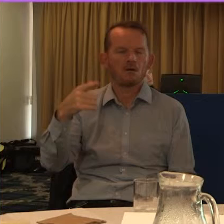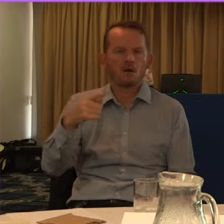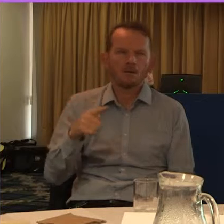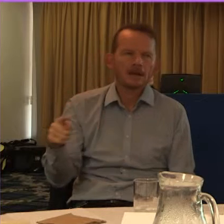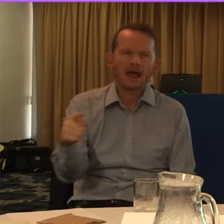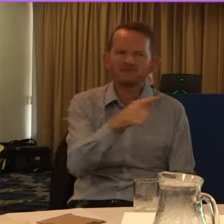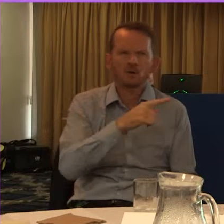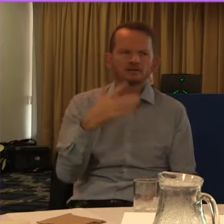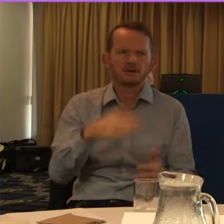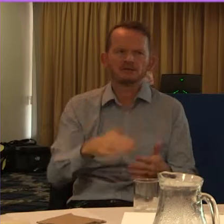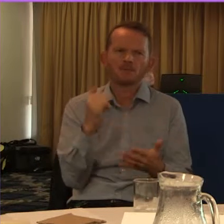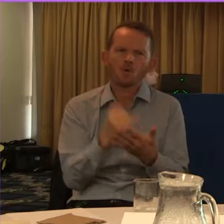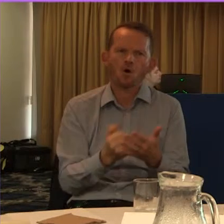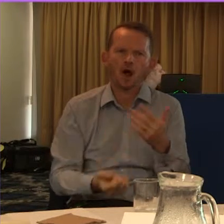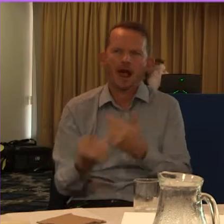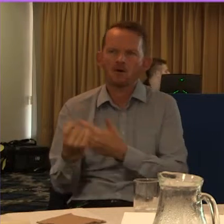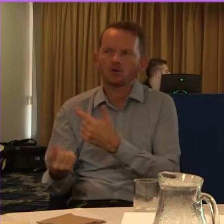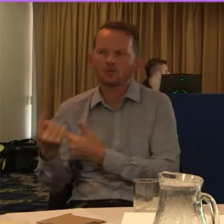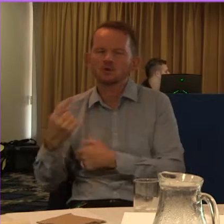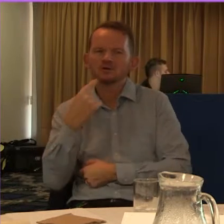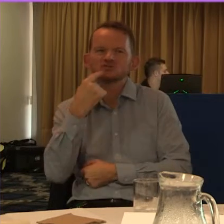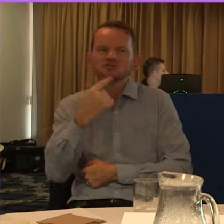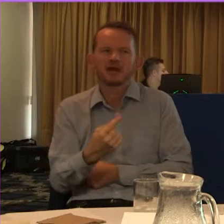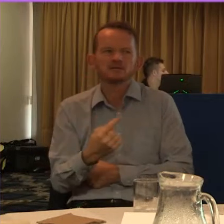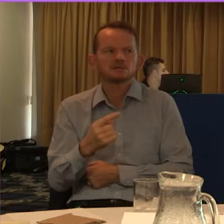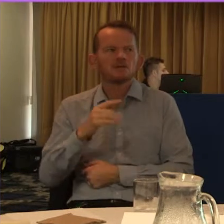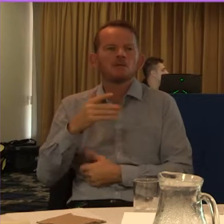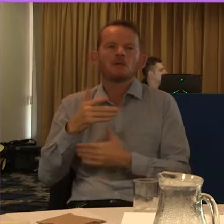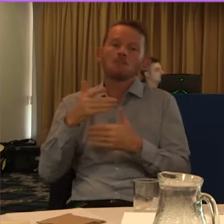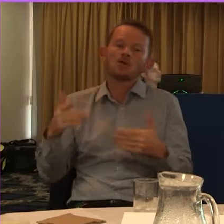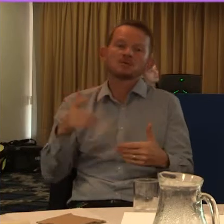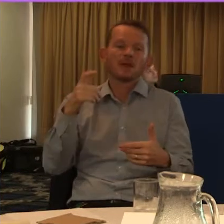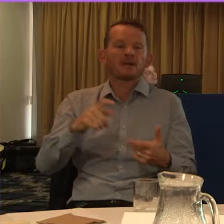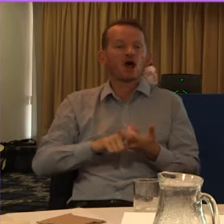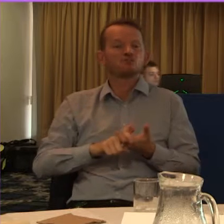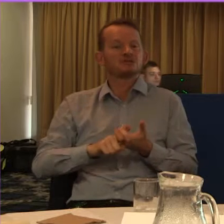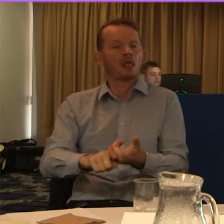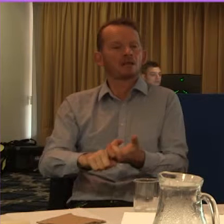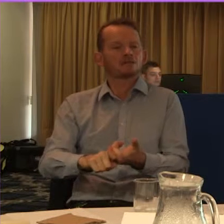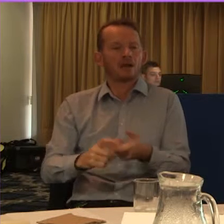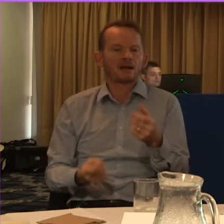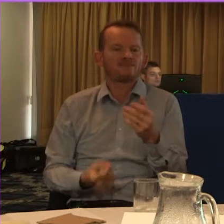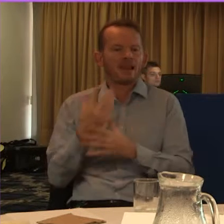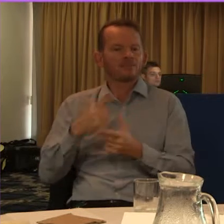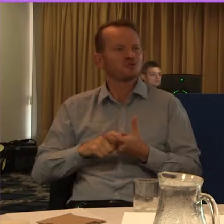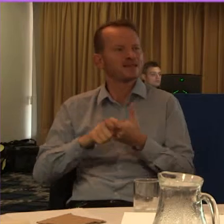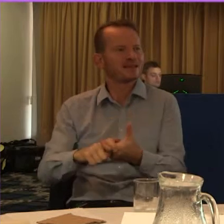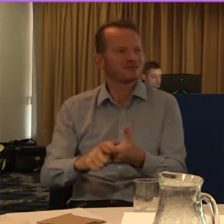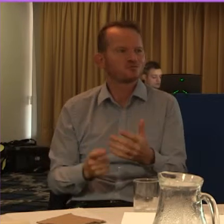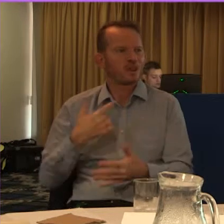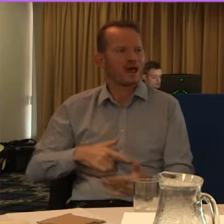not everyone experiences poor outcomes, and it does suggest that overall people are resilient and can develop